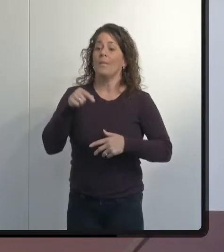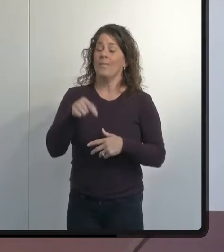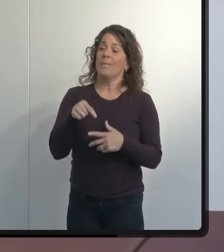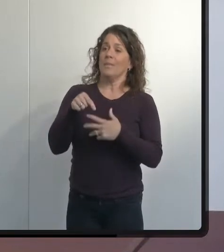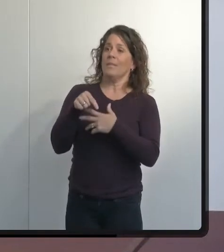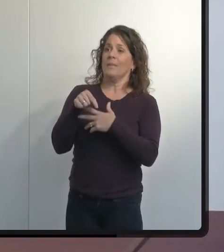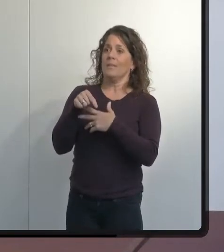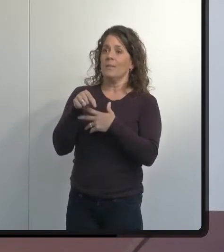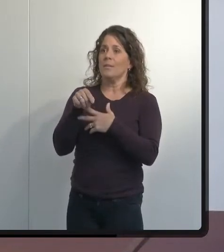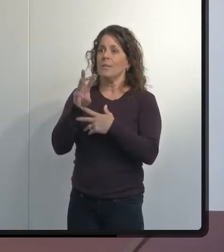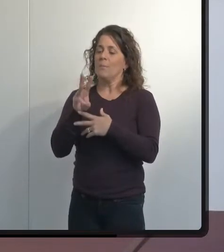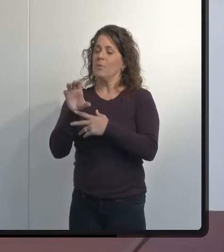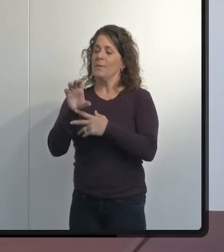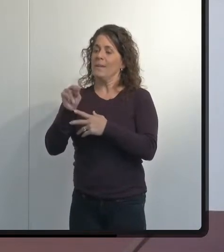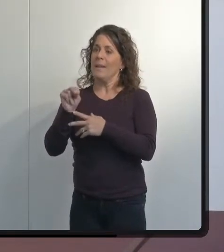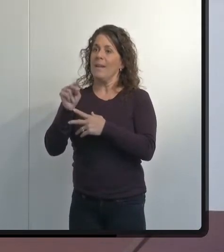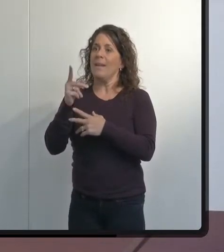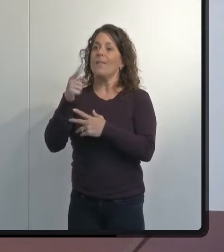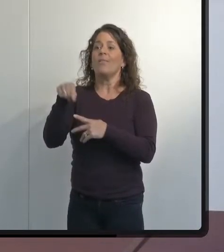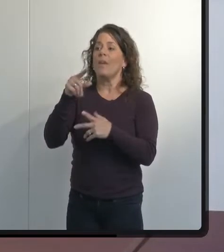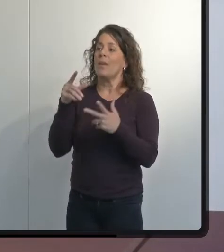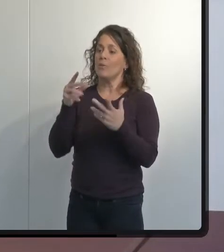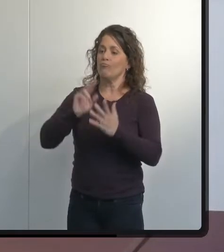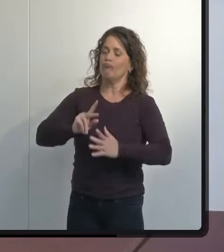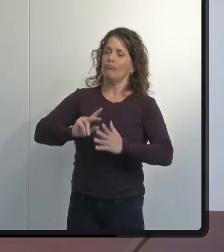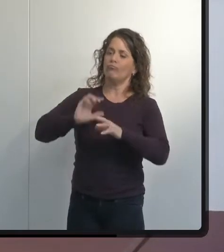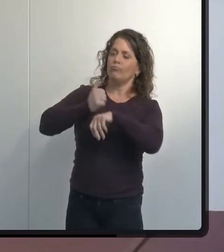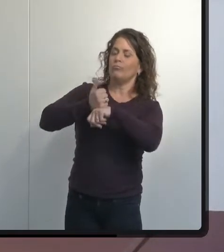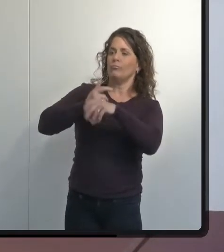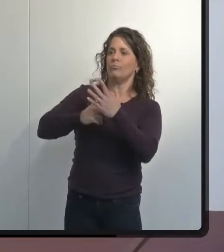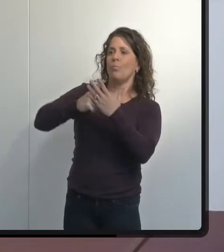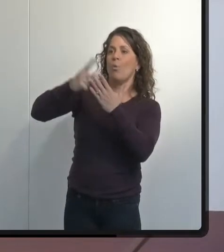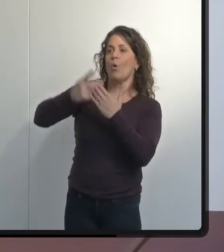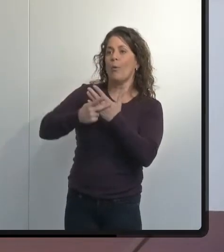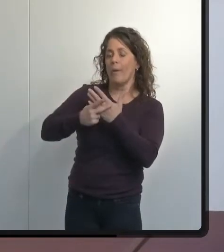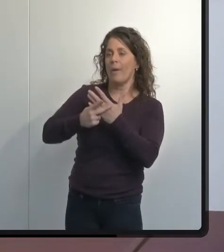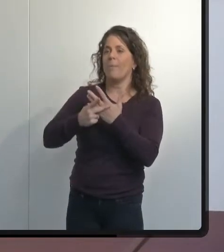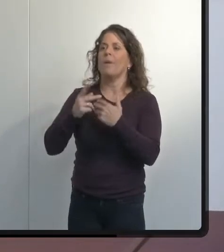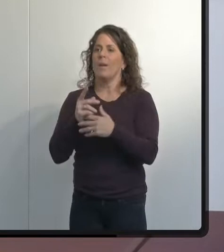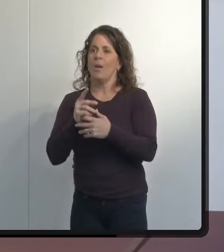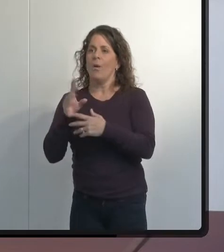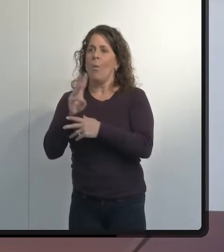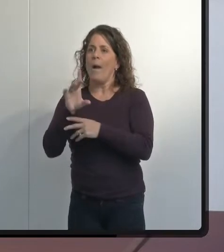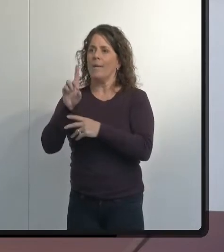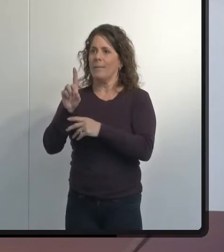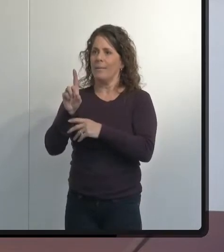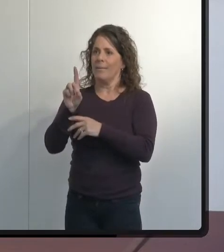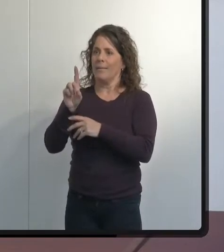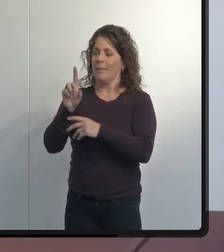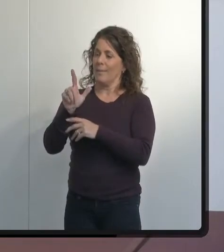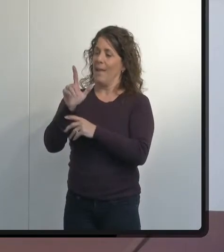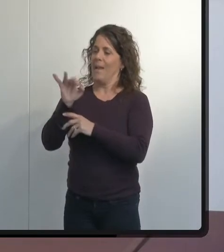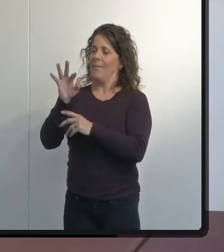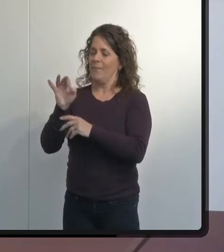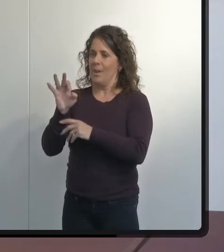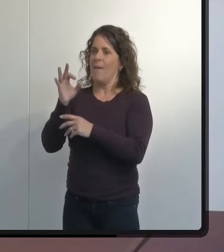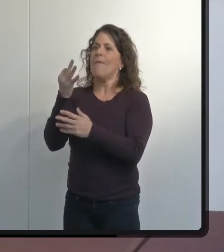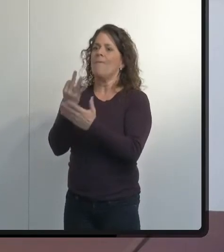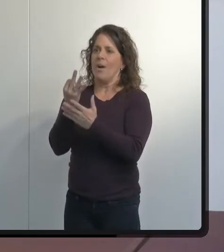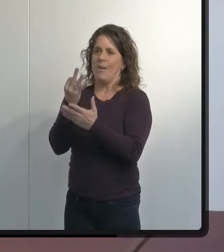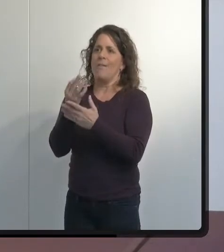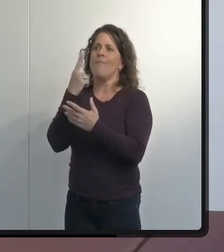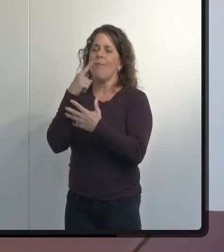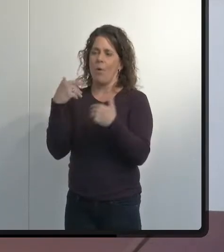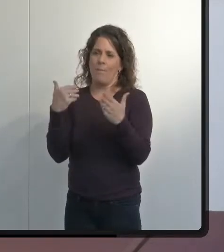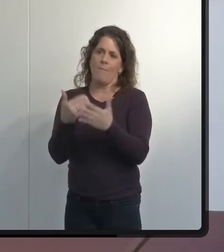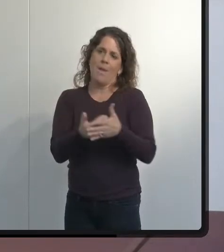started a fund for baby animals to help rally our community around loving and caring for wildlife. Anyone can make a